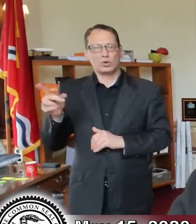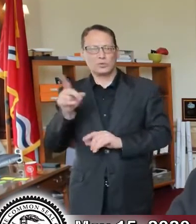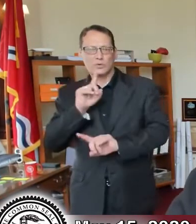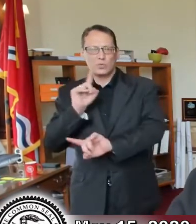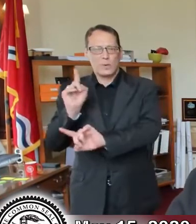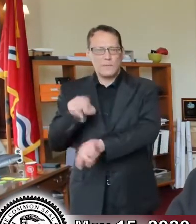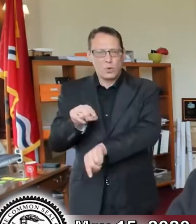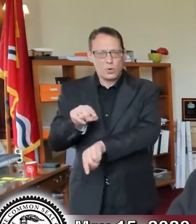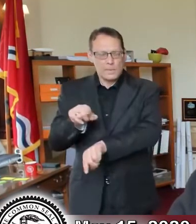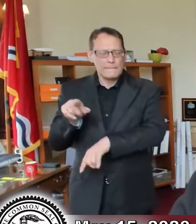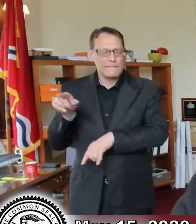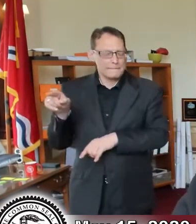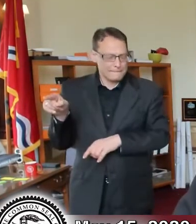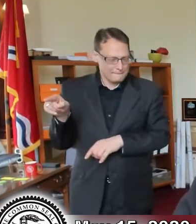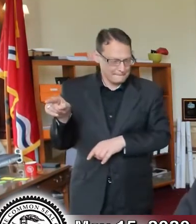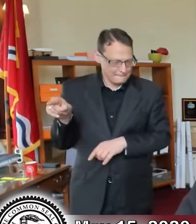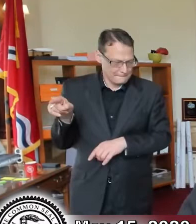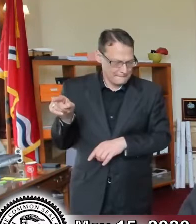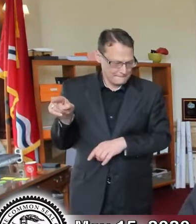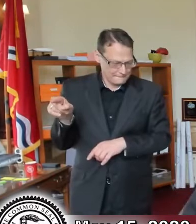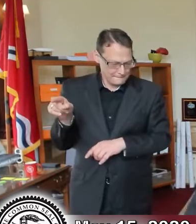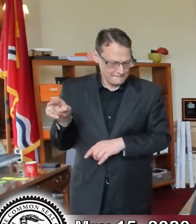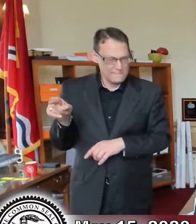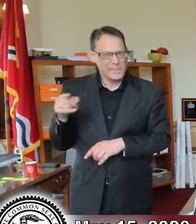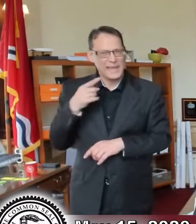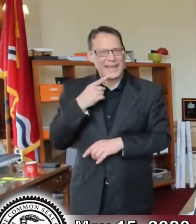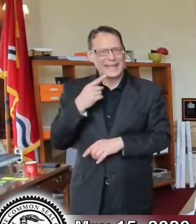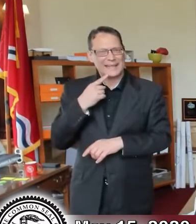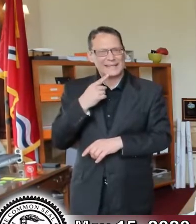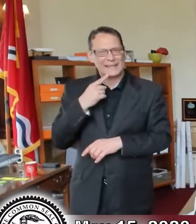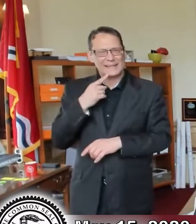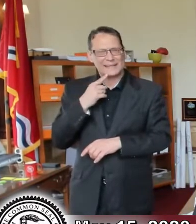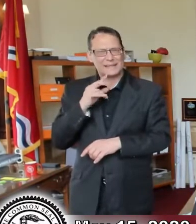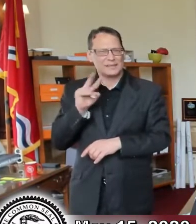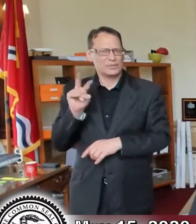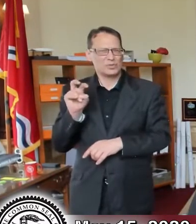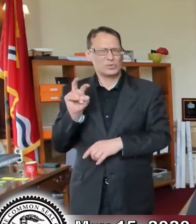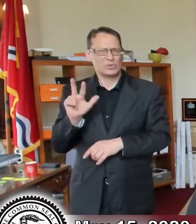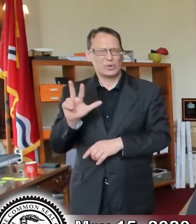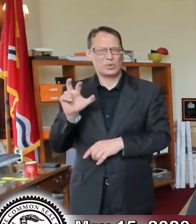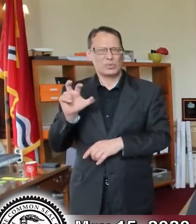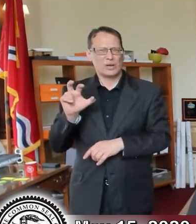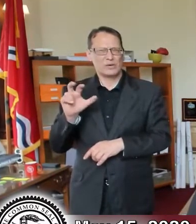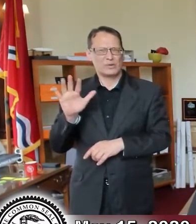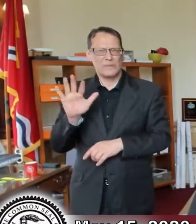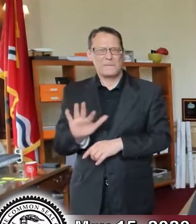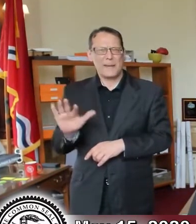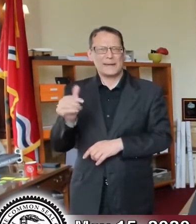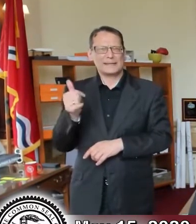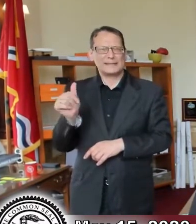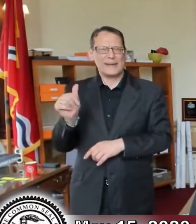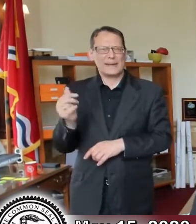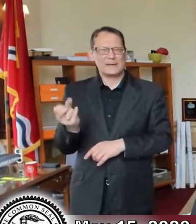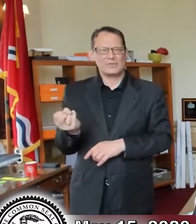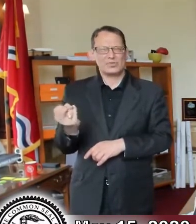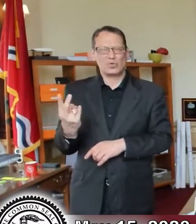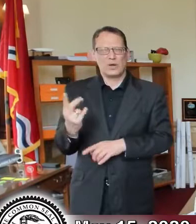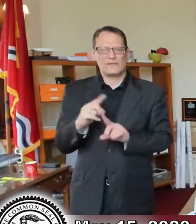had, I want to say that he said it was out of a couple hundred tests, they had about 10 or